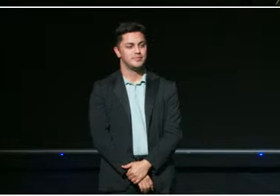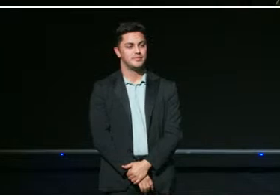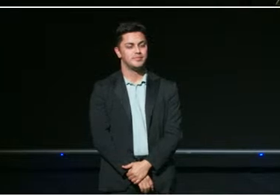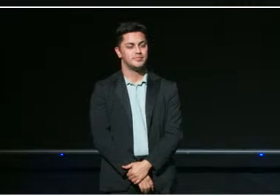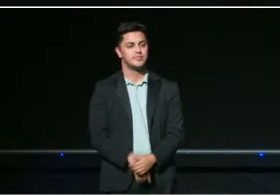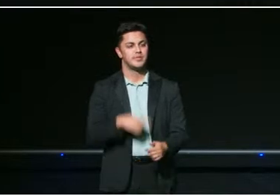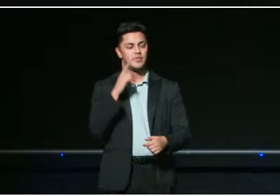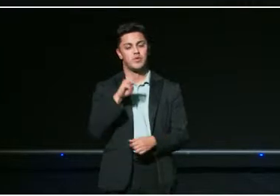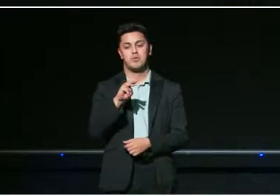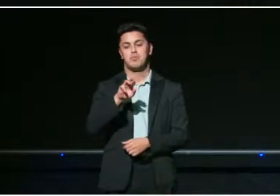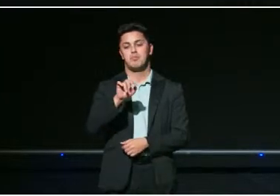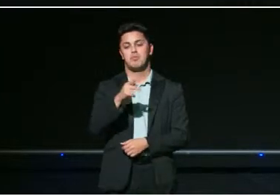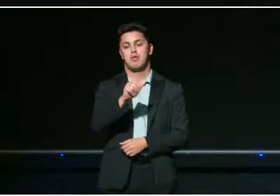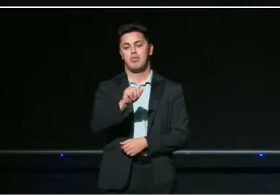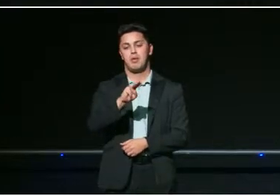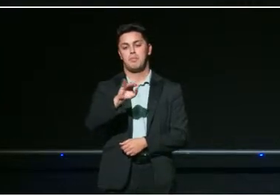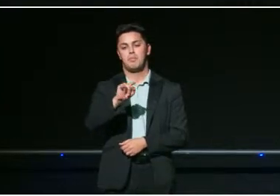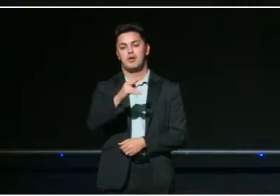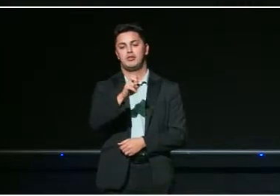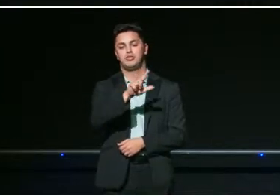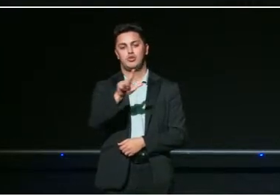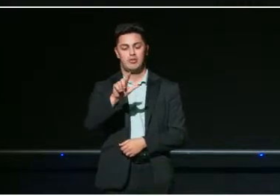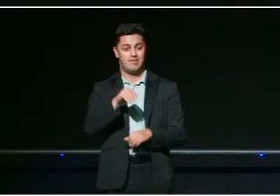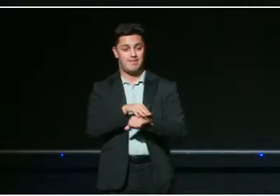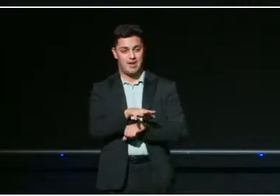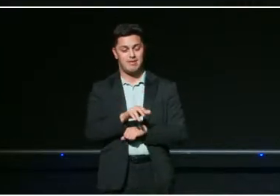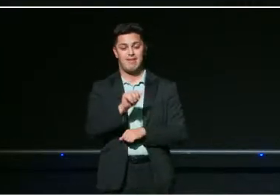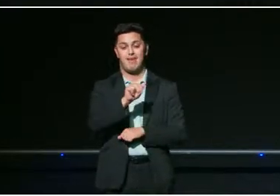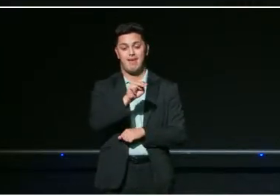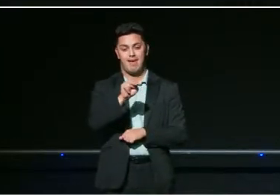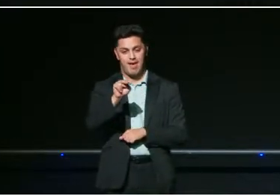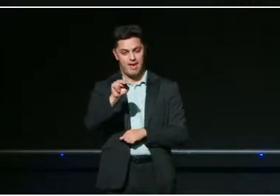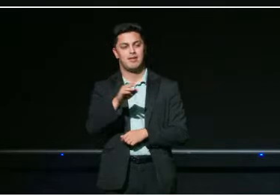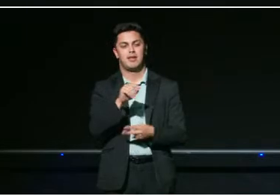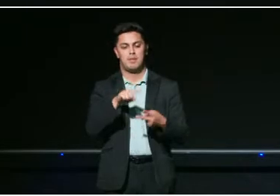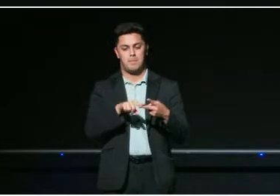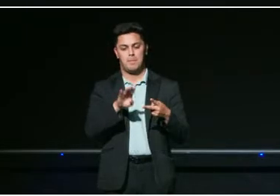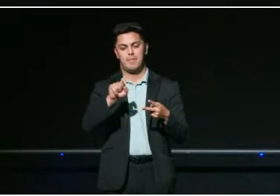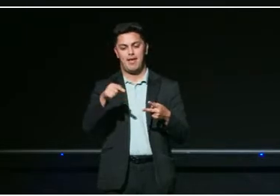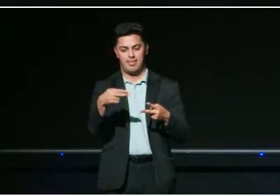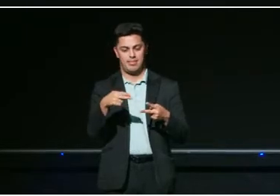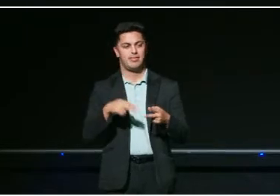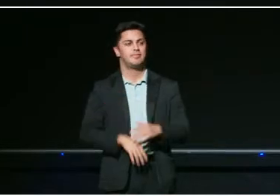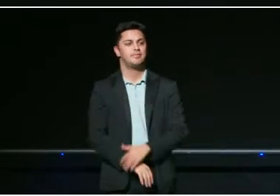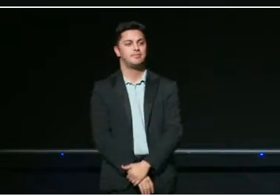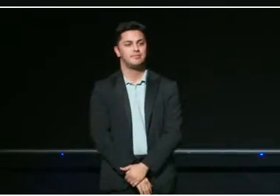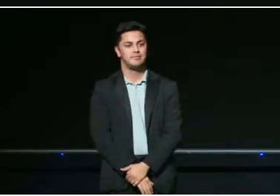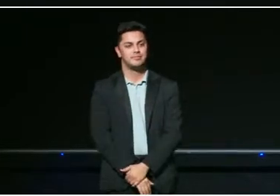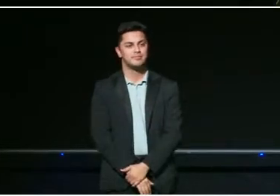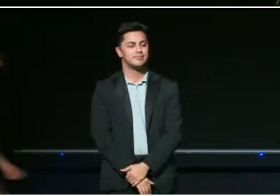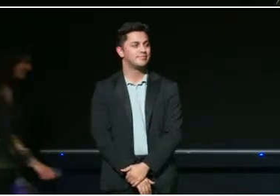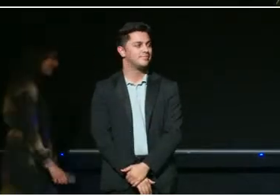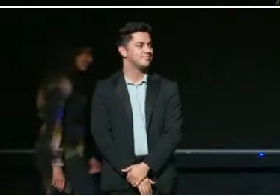For The Martha Mitchell Effect, Anne Alvergue and Beth Levison.